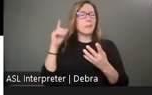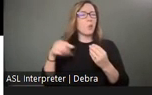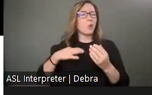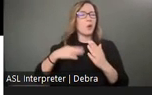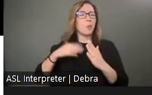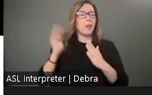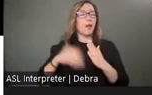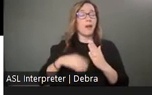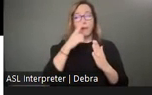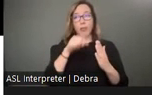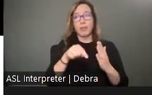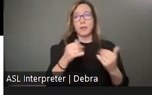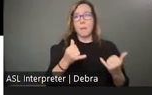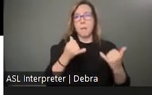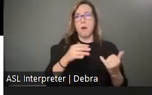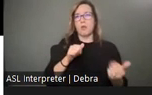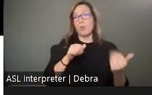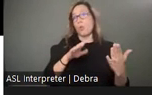approach.